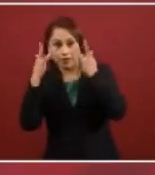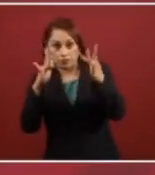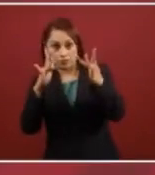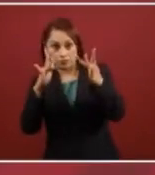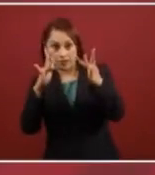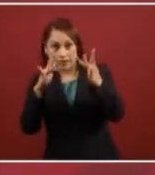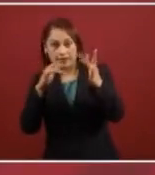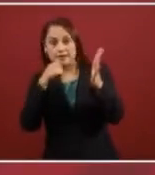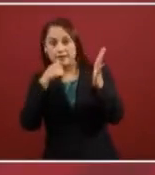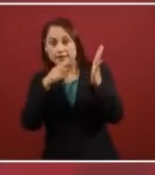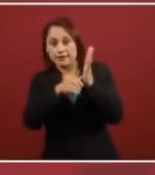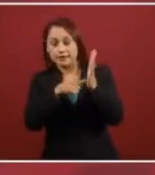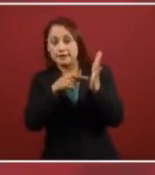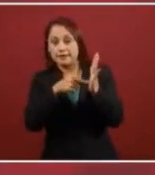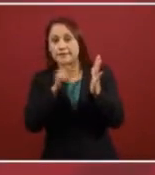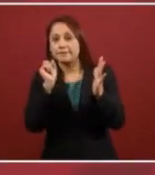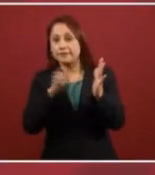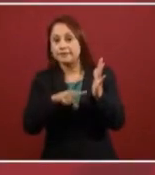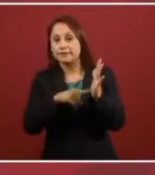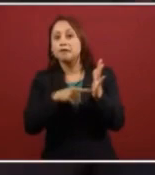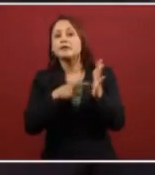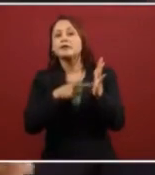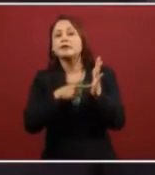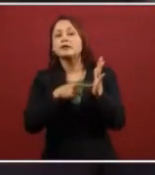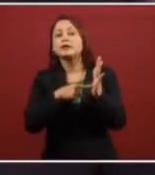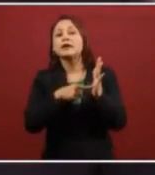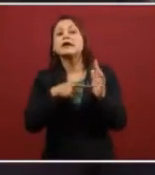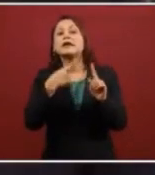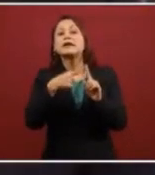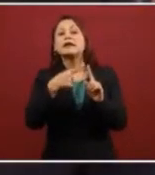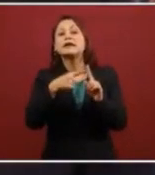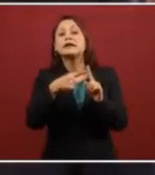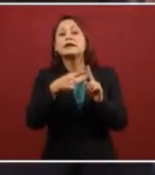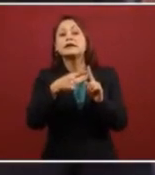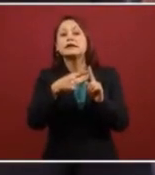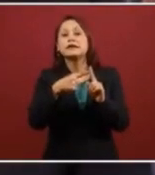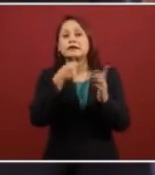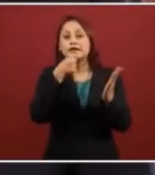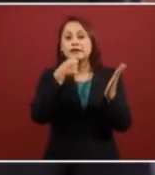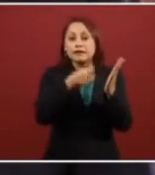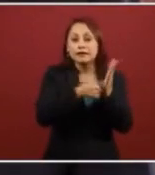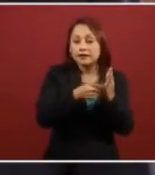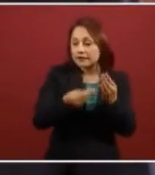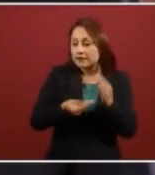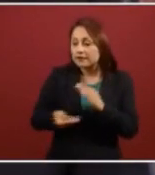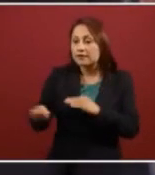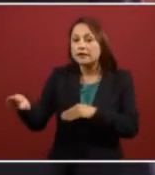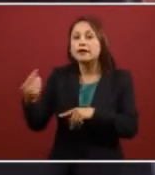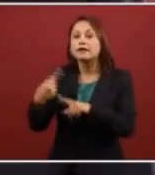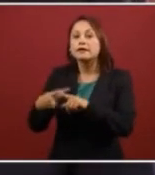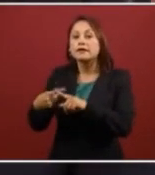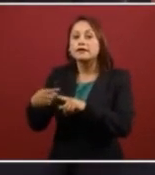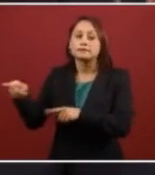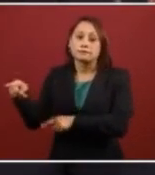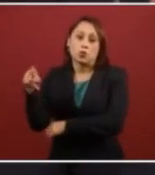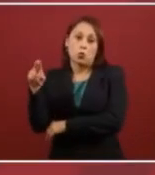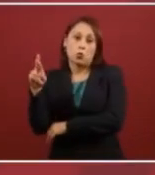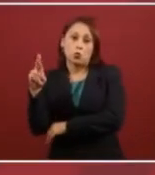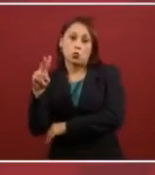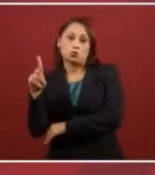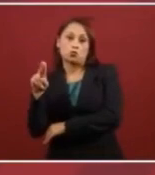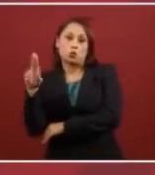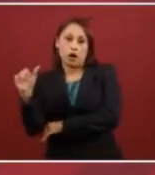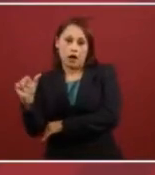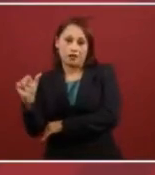el destinatario, the person that was el Ursúa destined, that he was talking about was Ursúa. Y aquí son